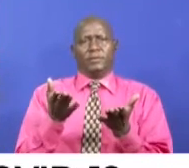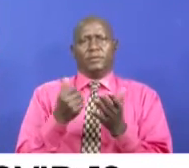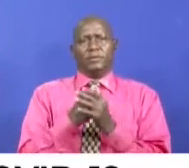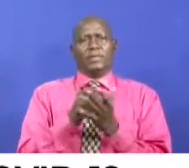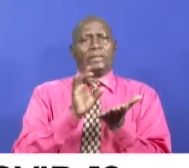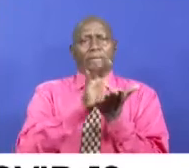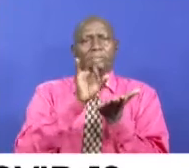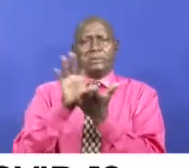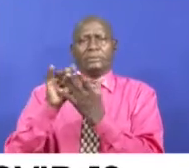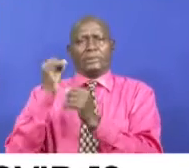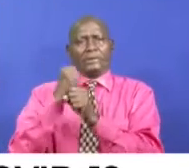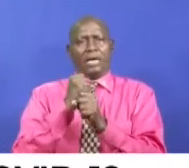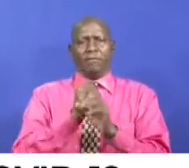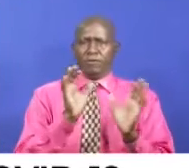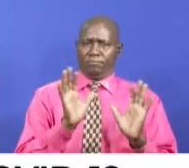off staff.